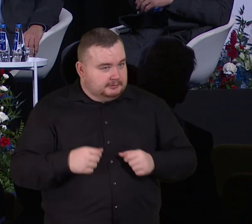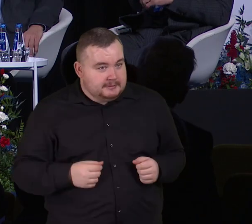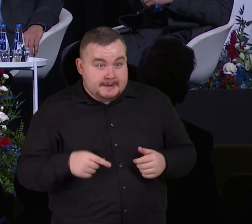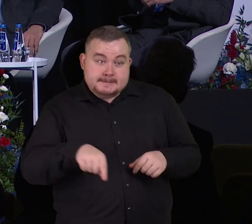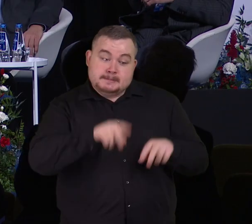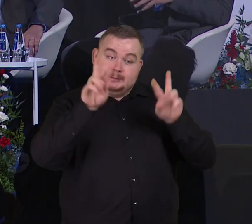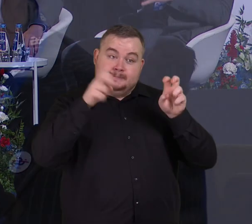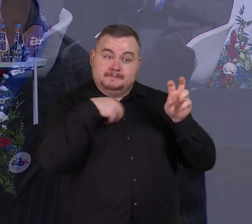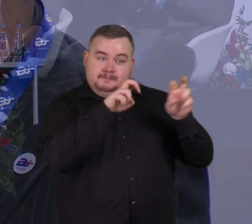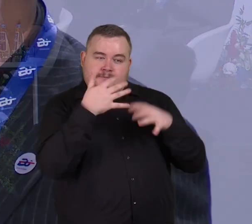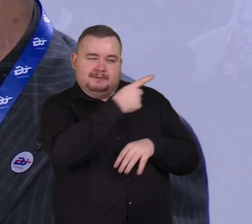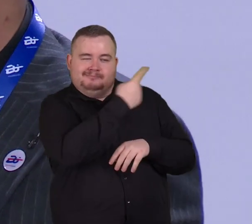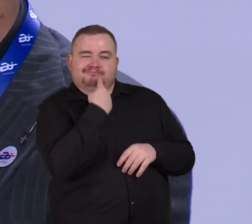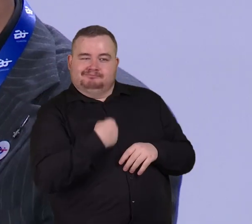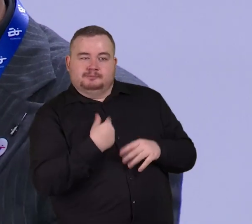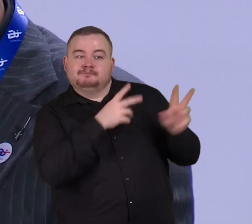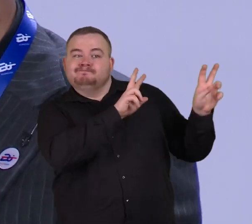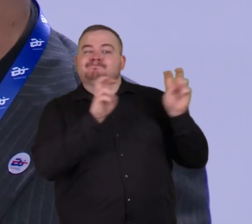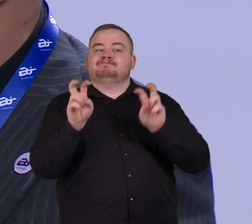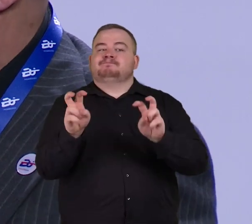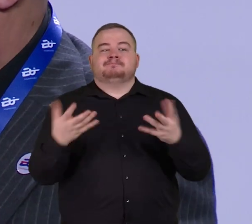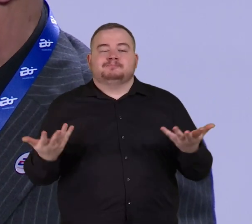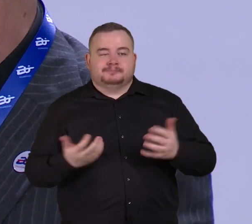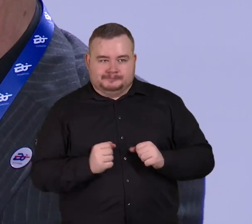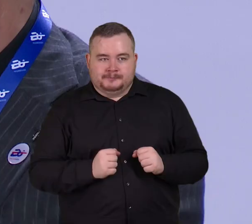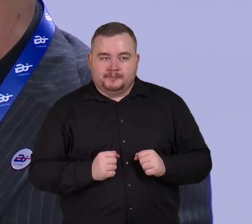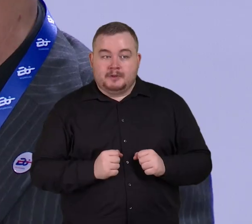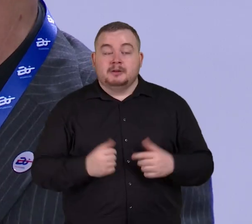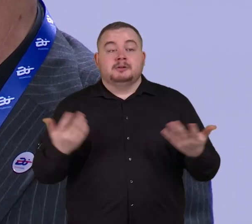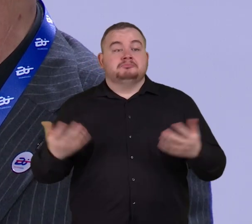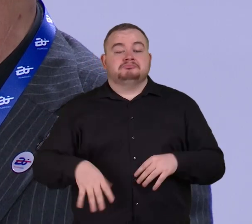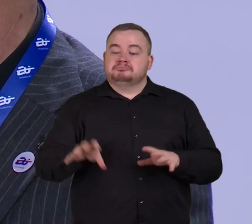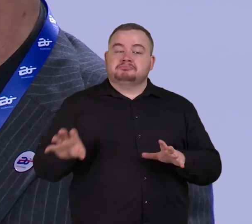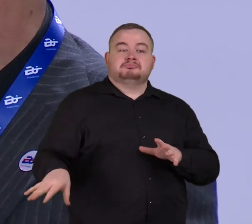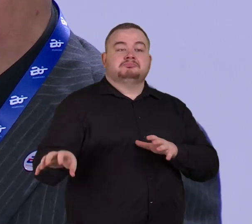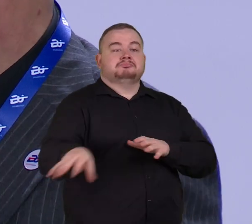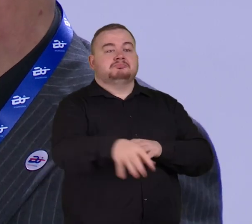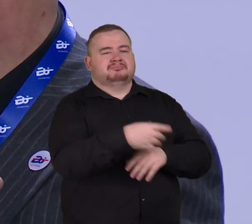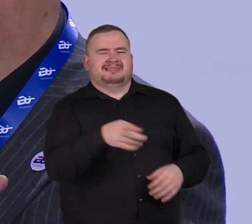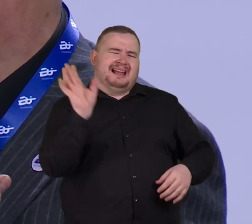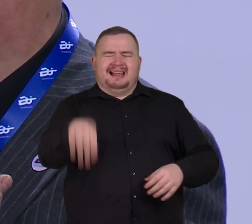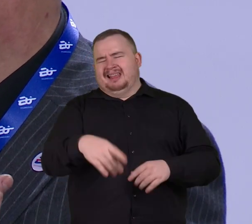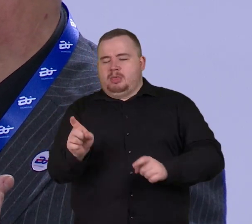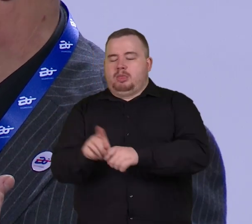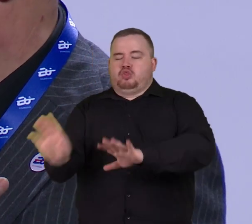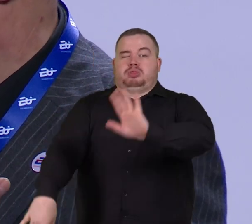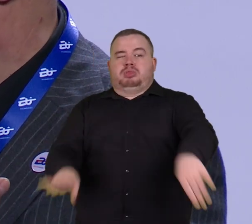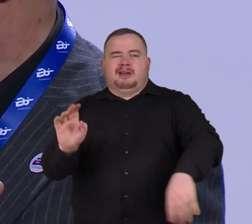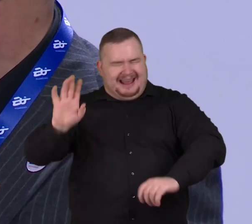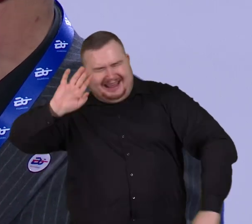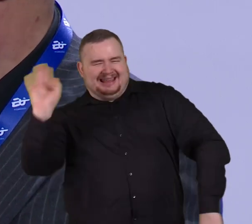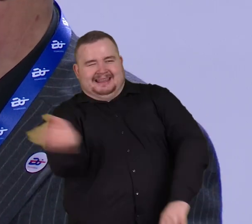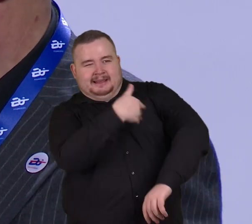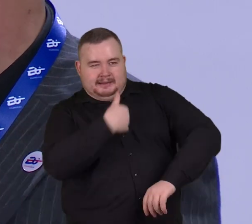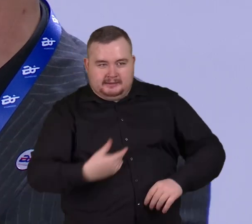Let me quote the director from back then. He said the following: